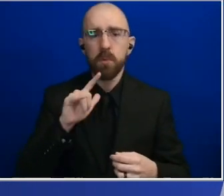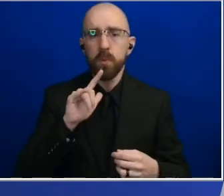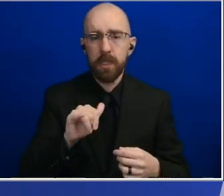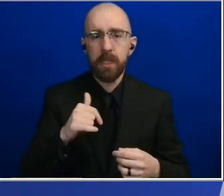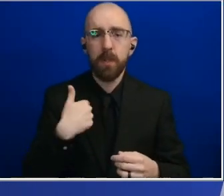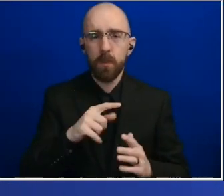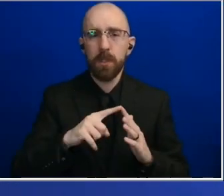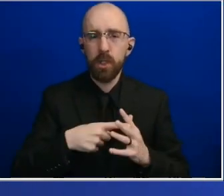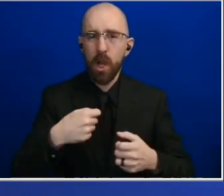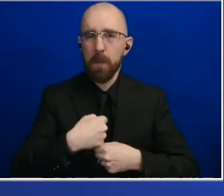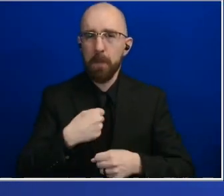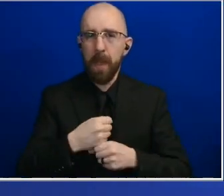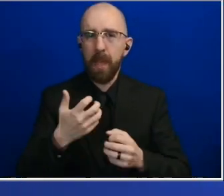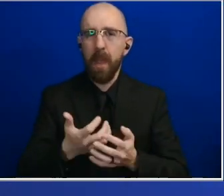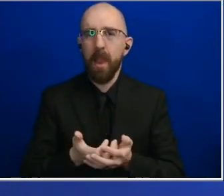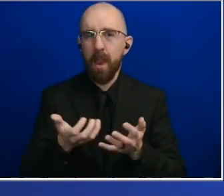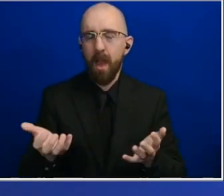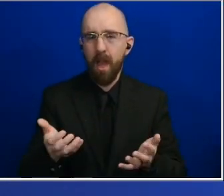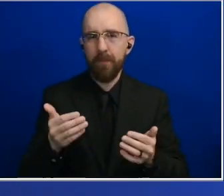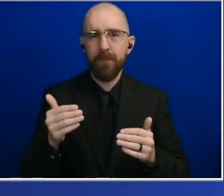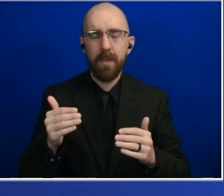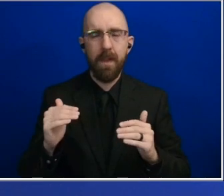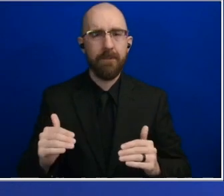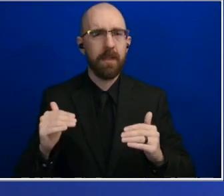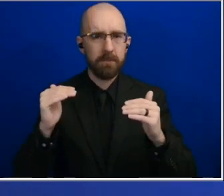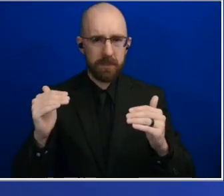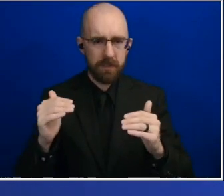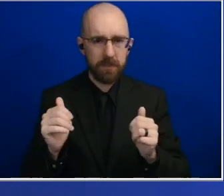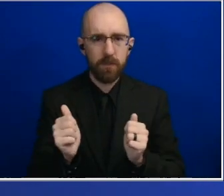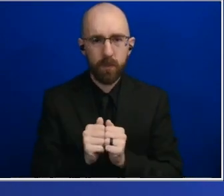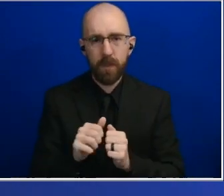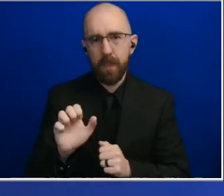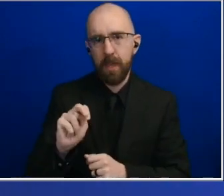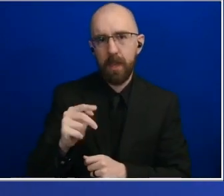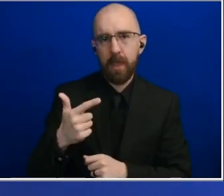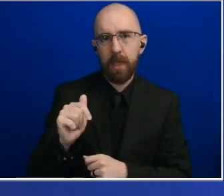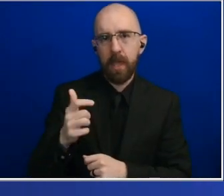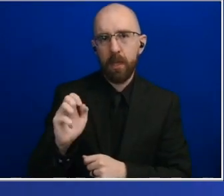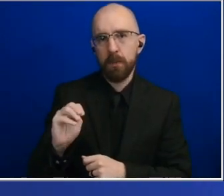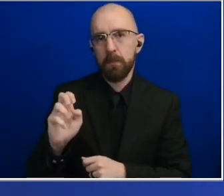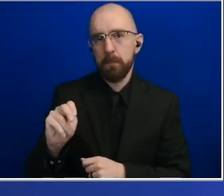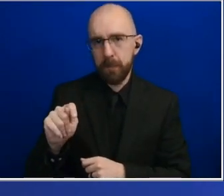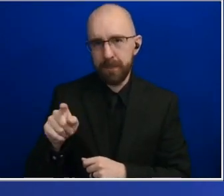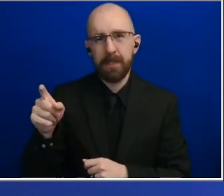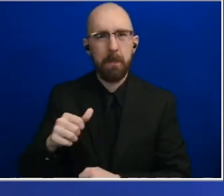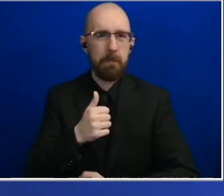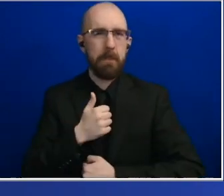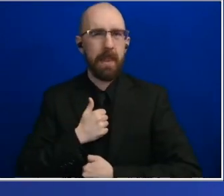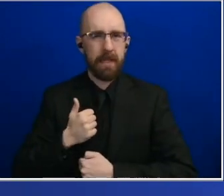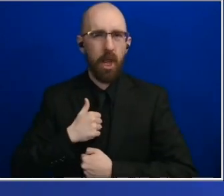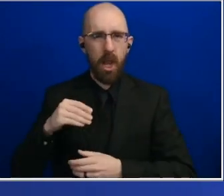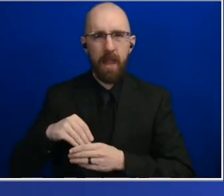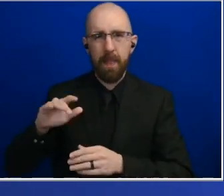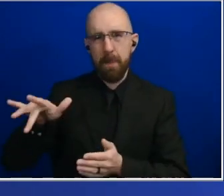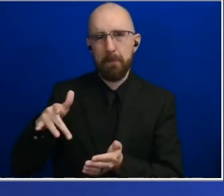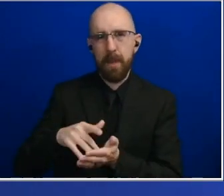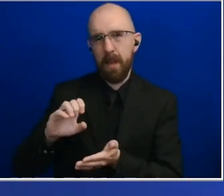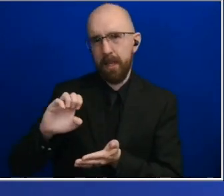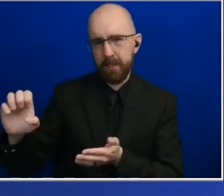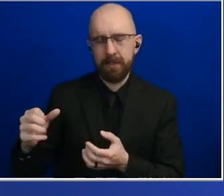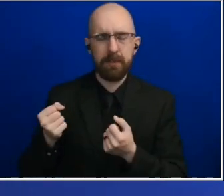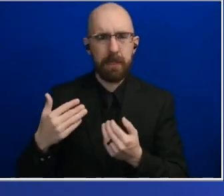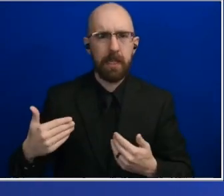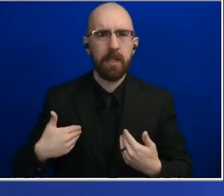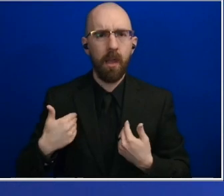lot of advancements with our engagements with the military in the Middle East. We had so many young service members coming back